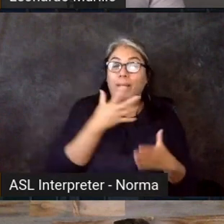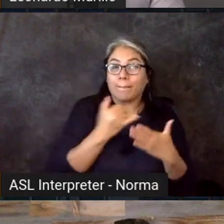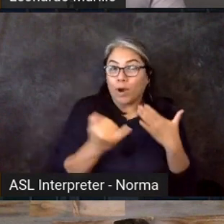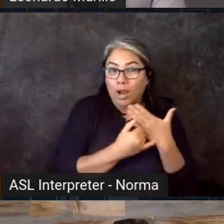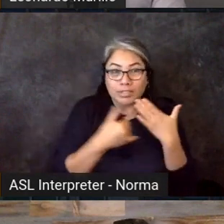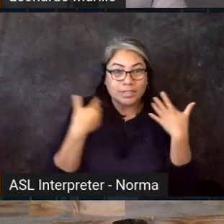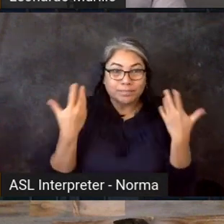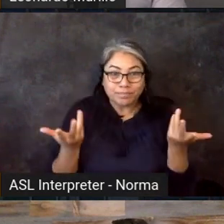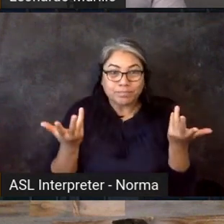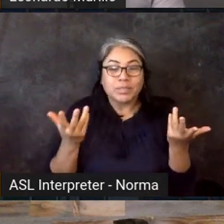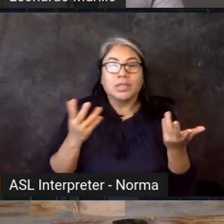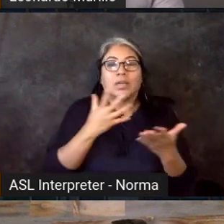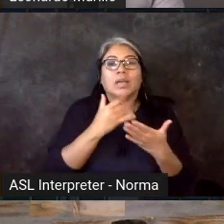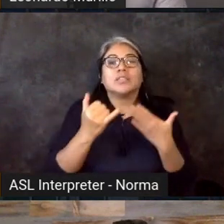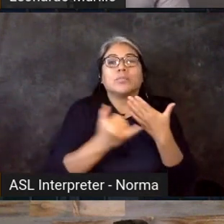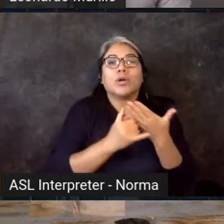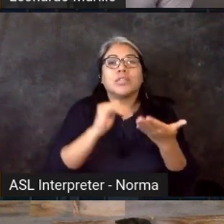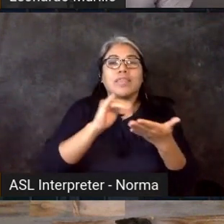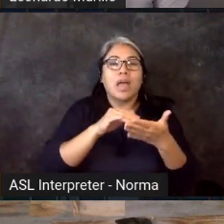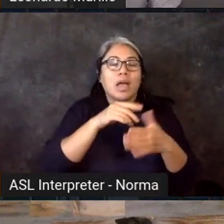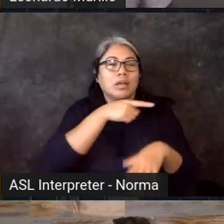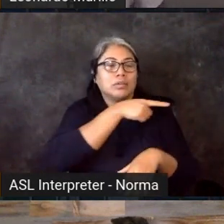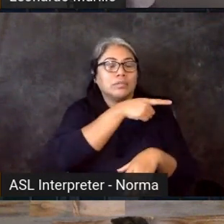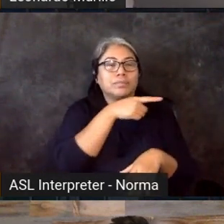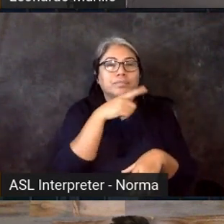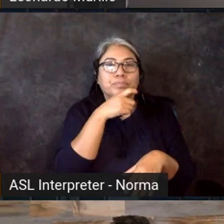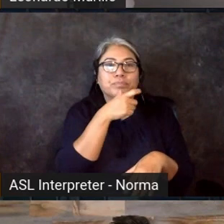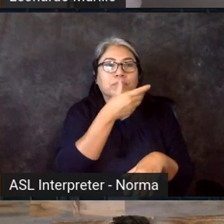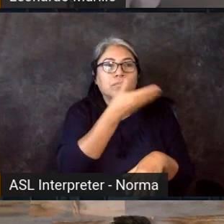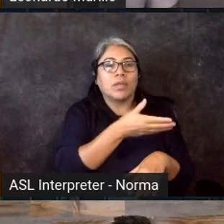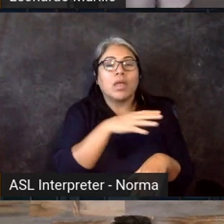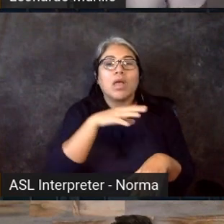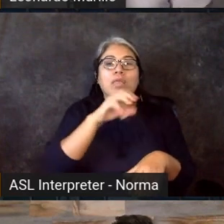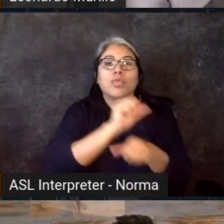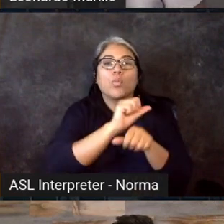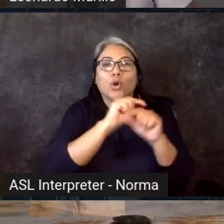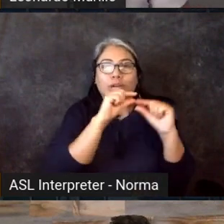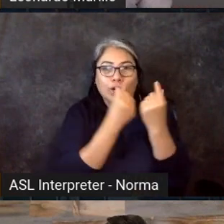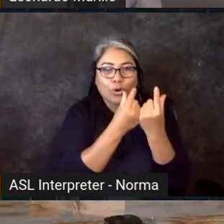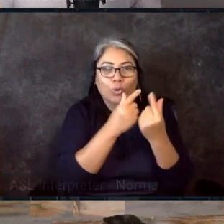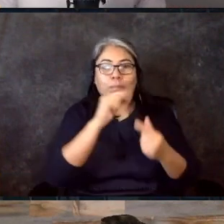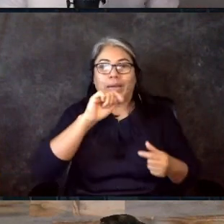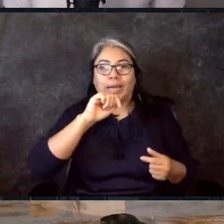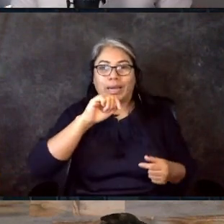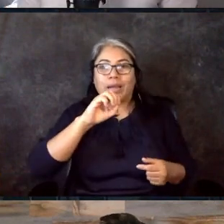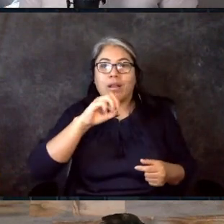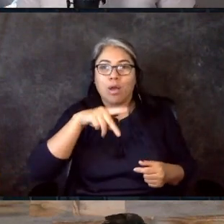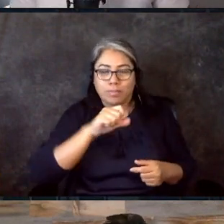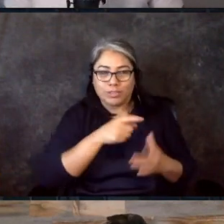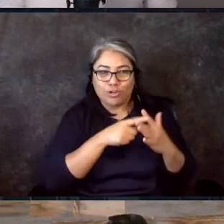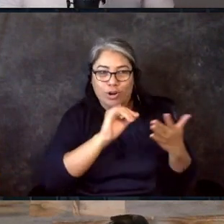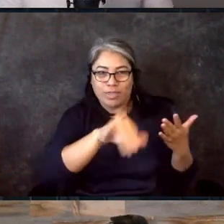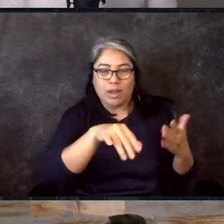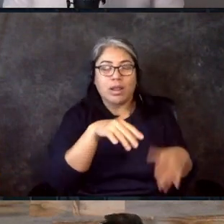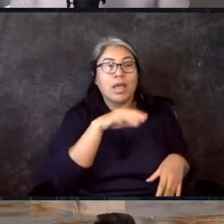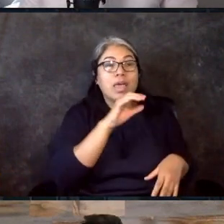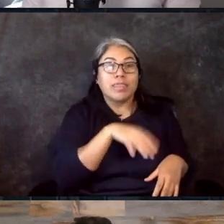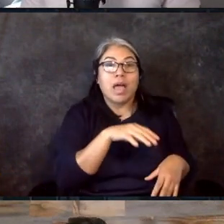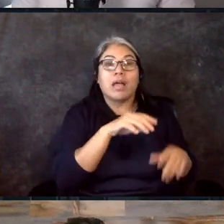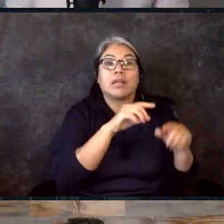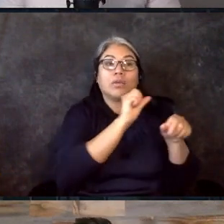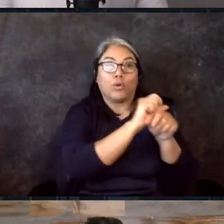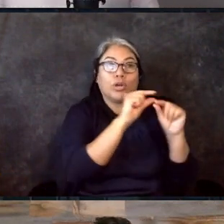a project that was started by the GitOps Working Group. And the GitOps Working Group is an initiative that was started by the